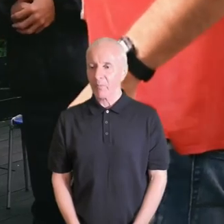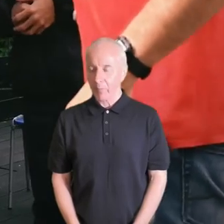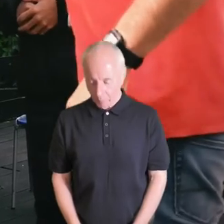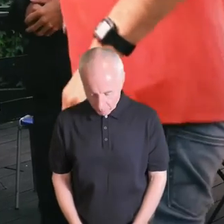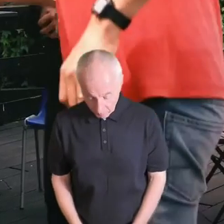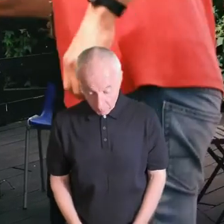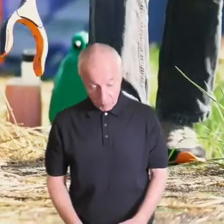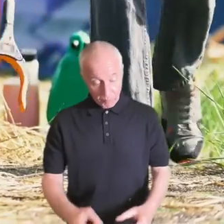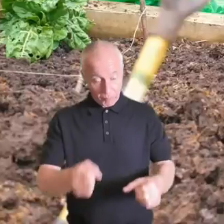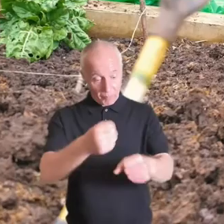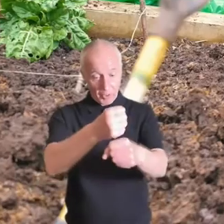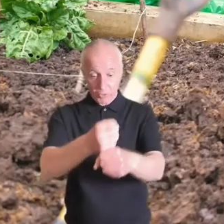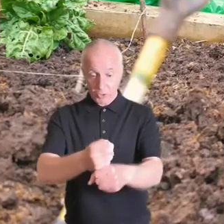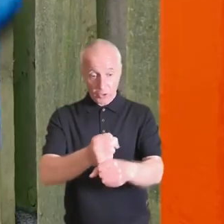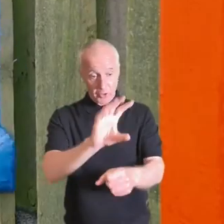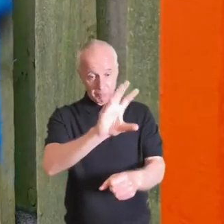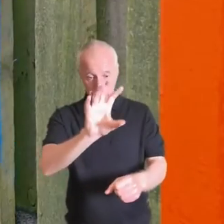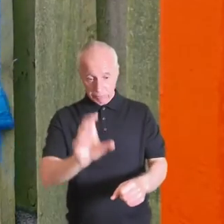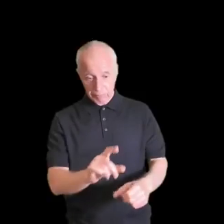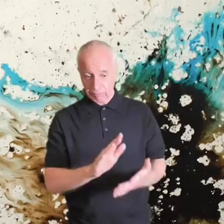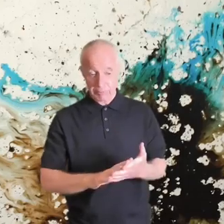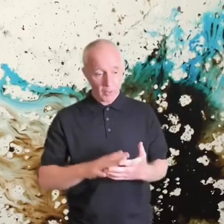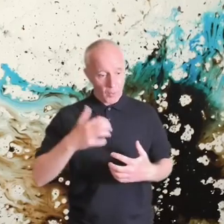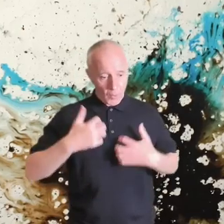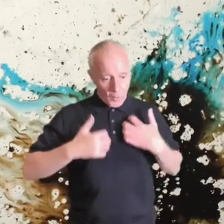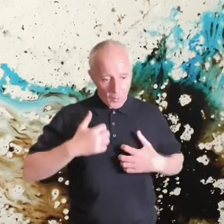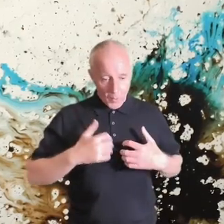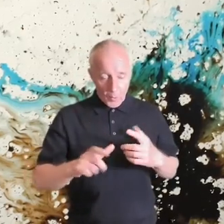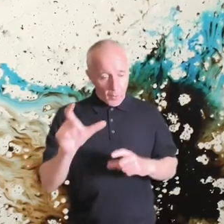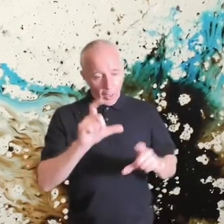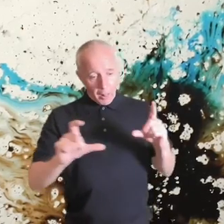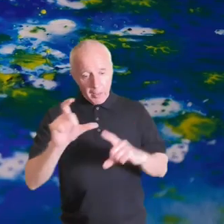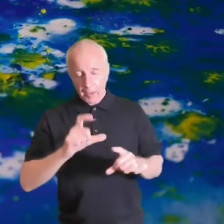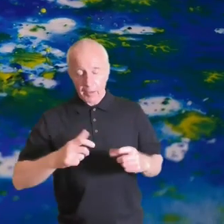Our churches are full of energy, colour and vibrancy.